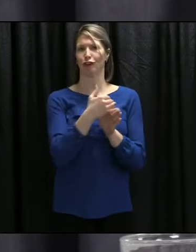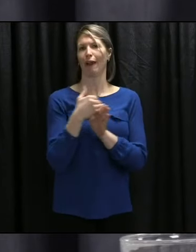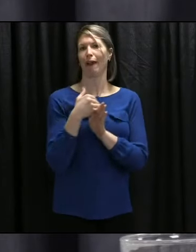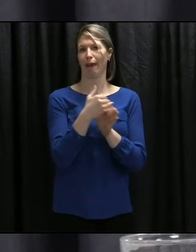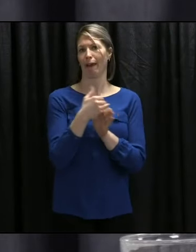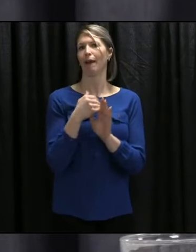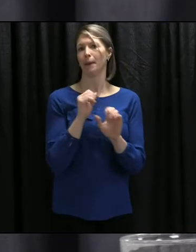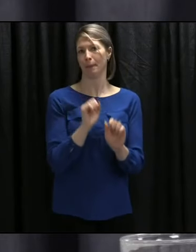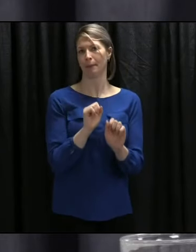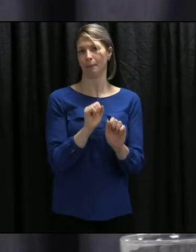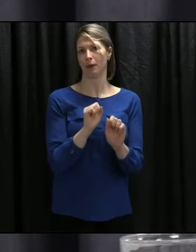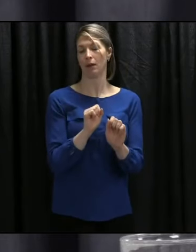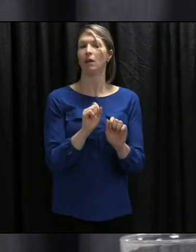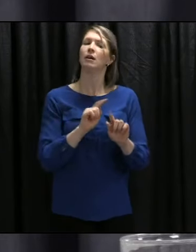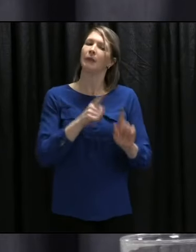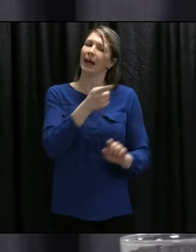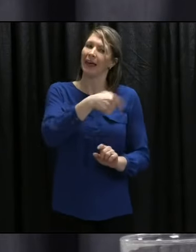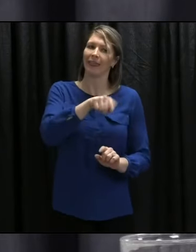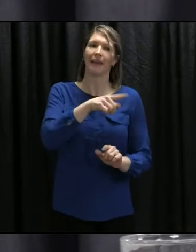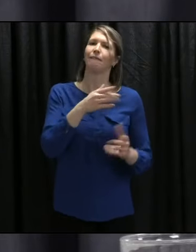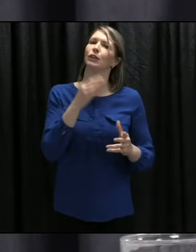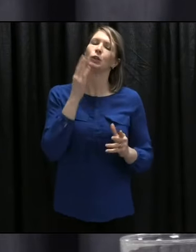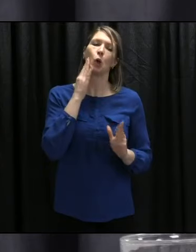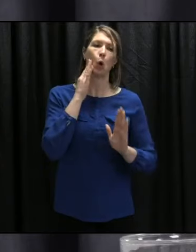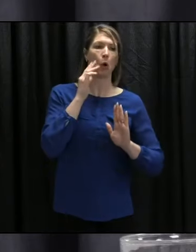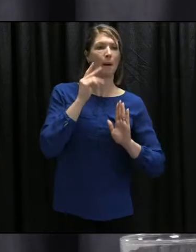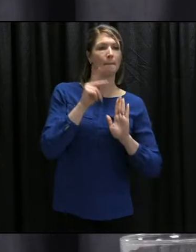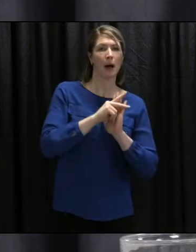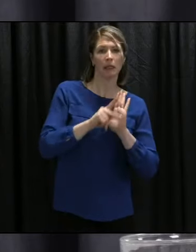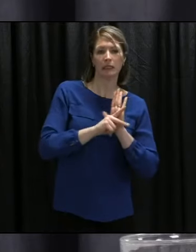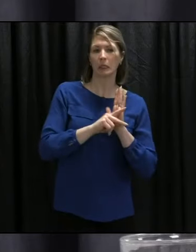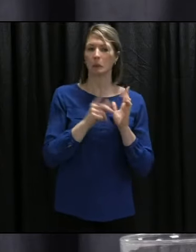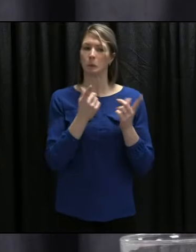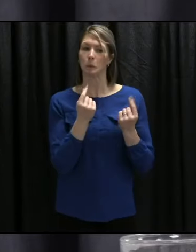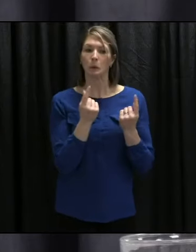control protocols, which the RHAs have provided.